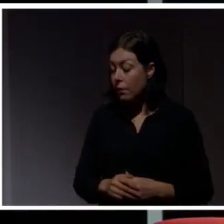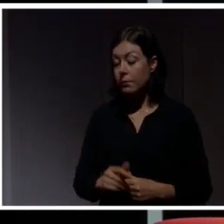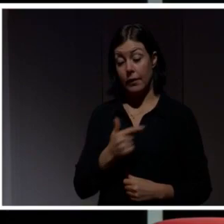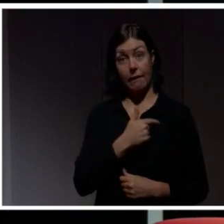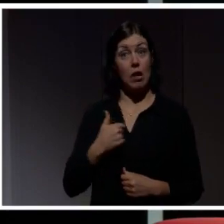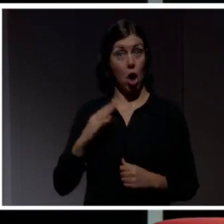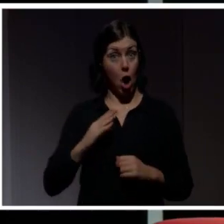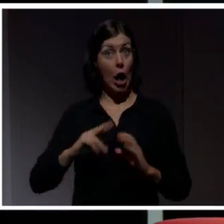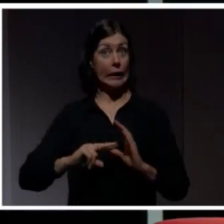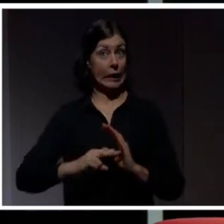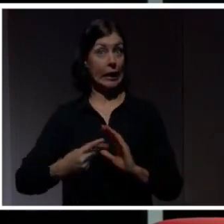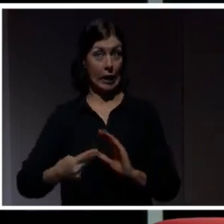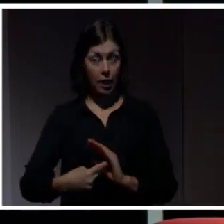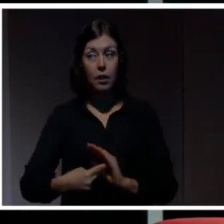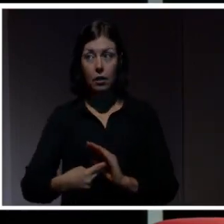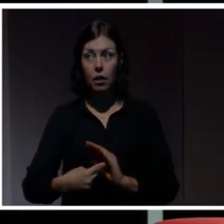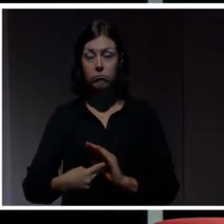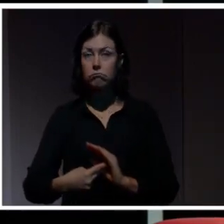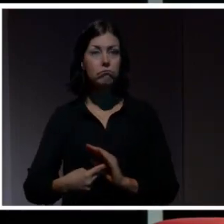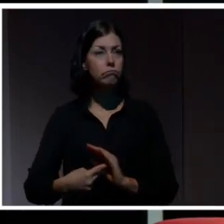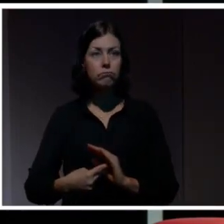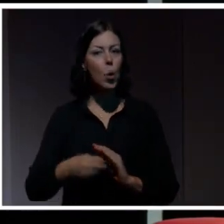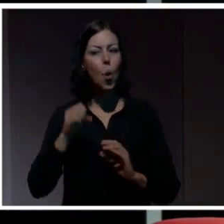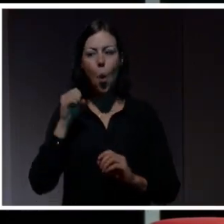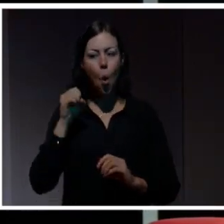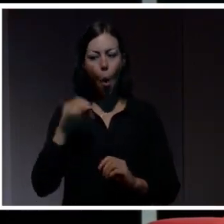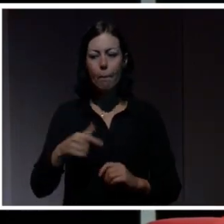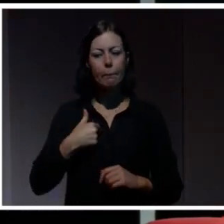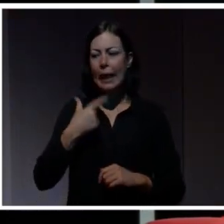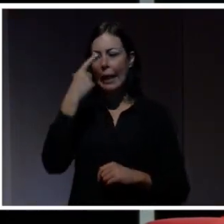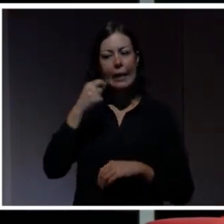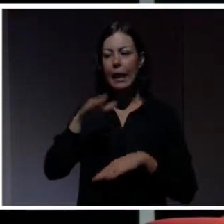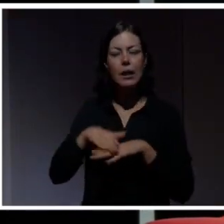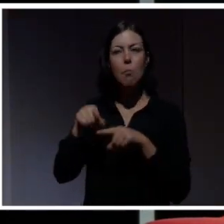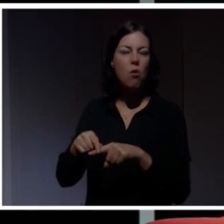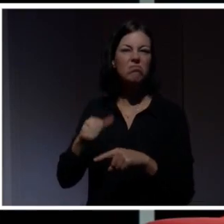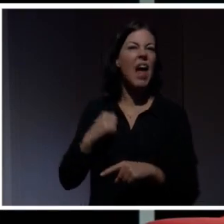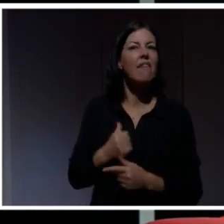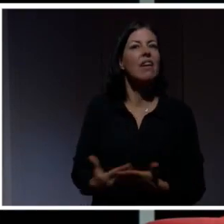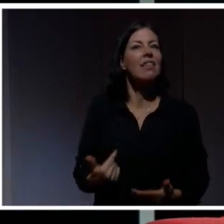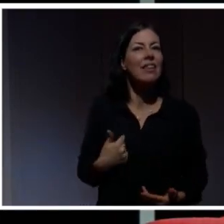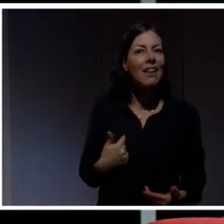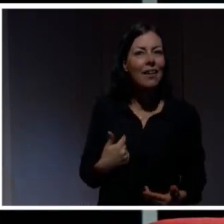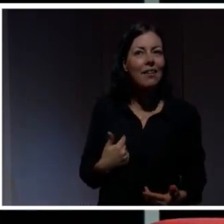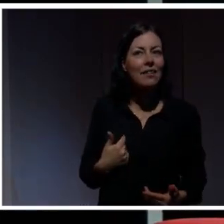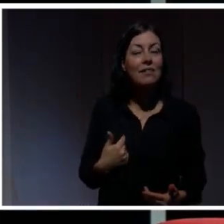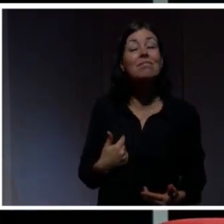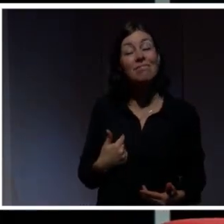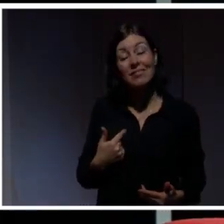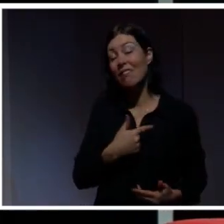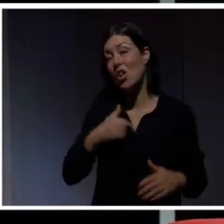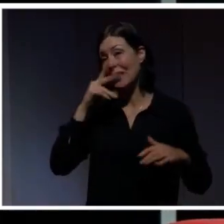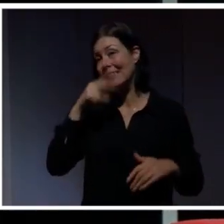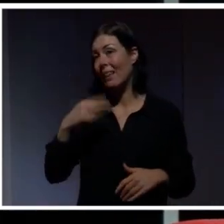technology, you won't use it if you don't trust it. And this we've seen before. And with